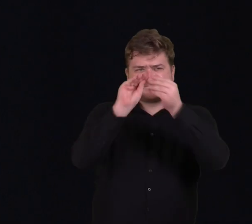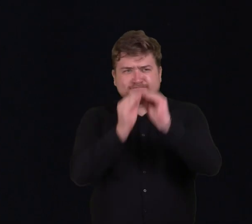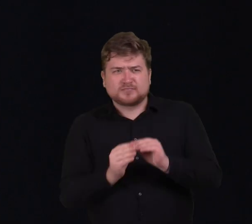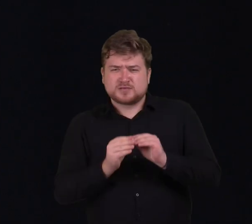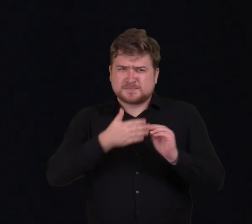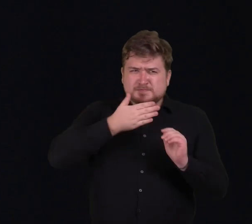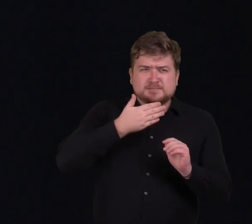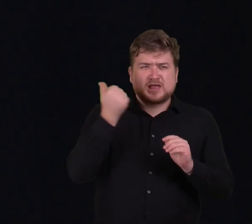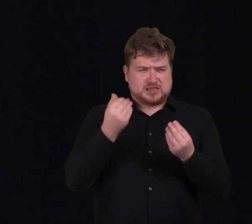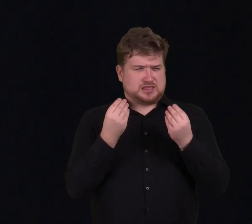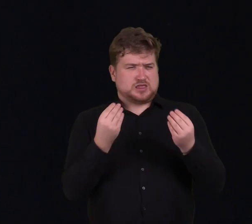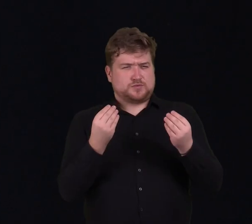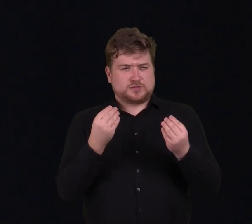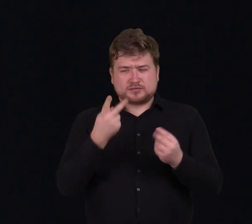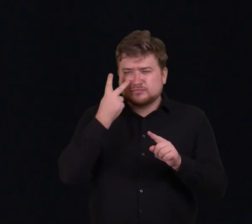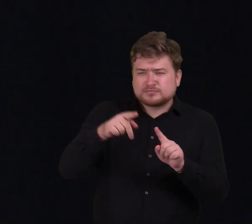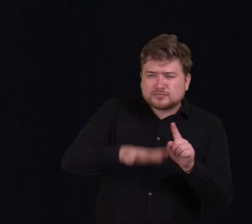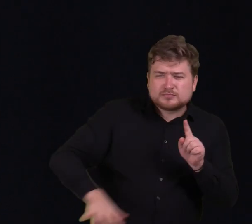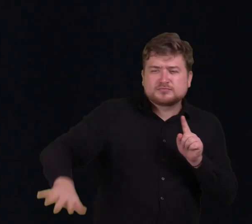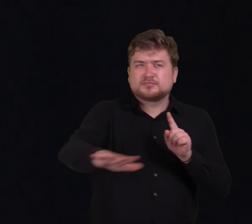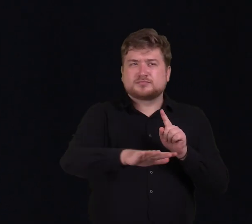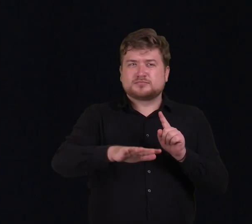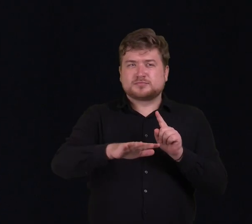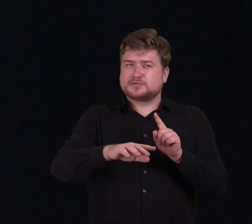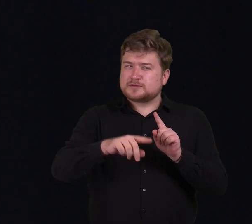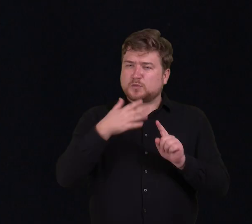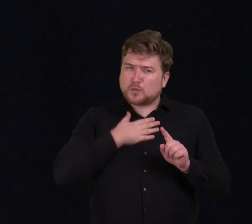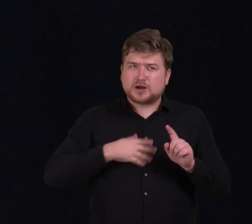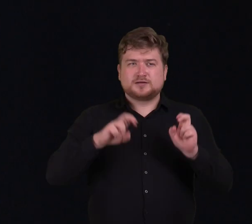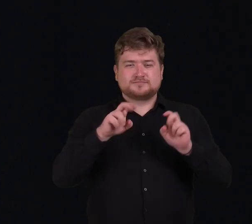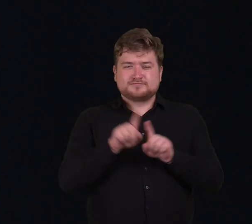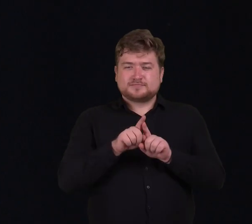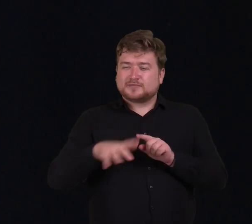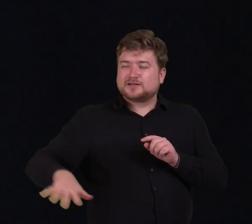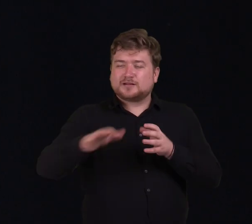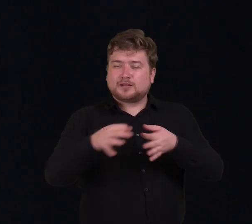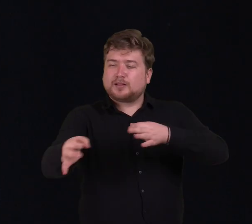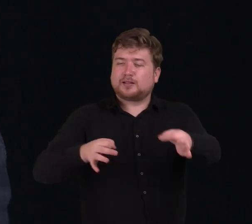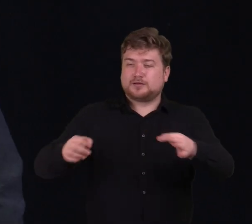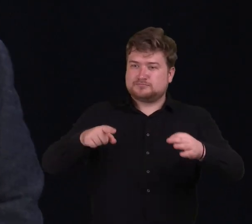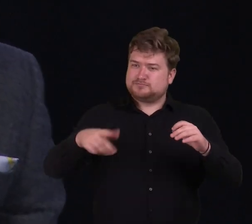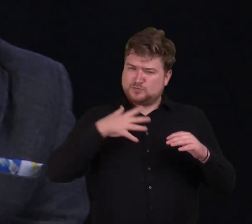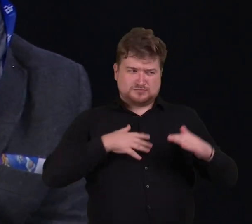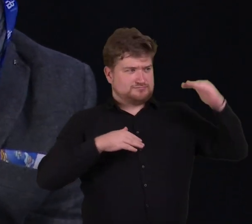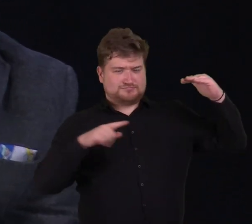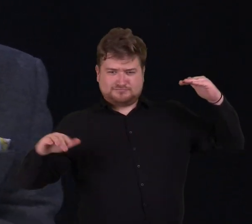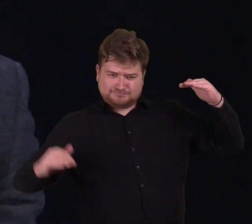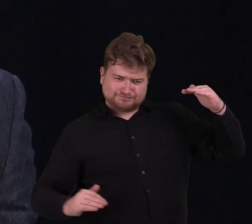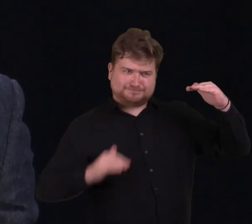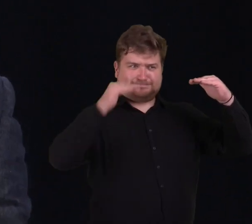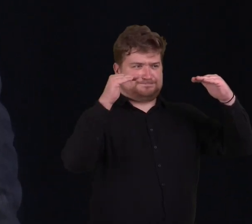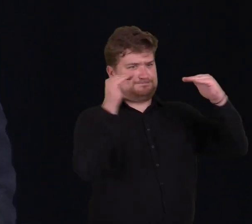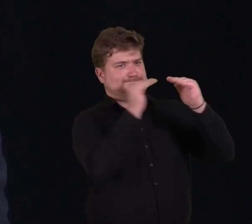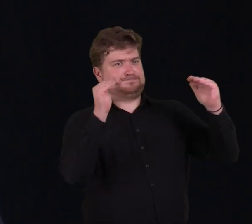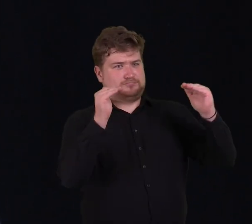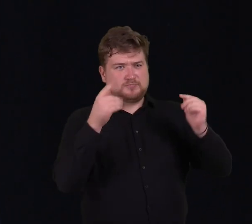of one regulatory innovation that could help with this, what would it be? For example, maybe bringing the